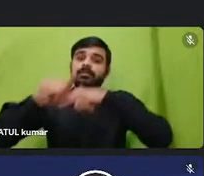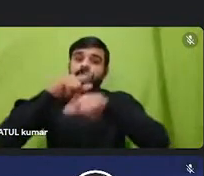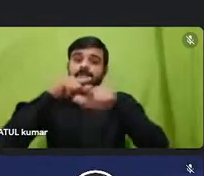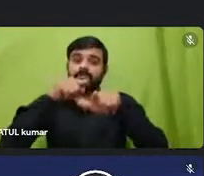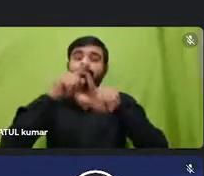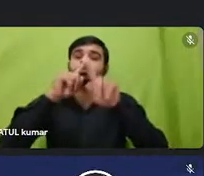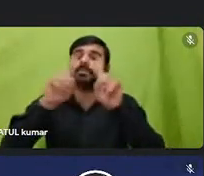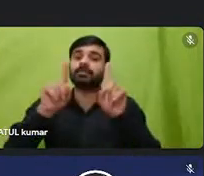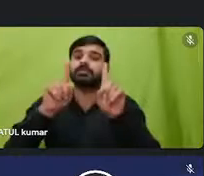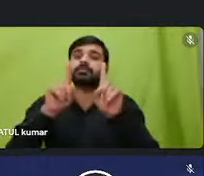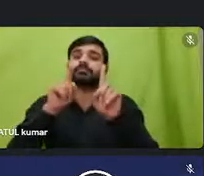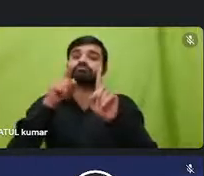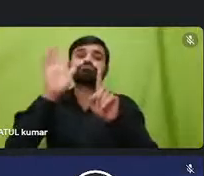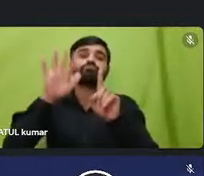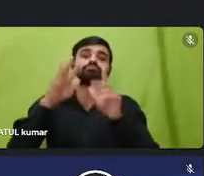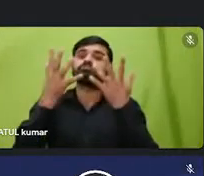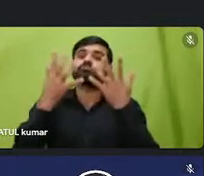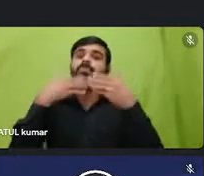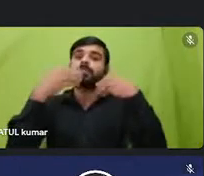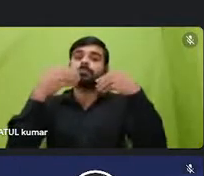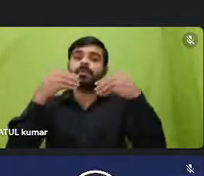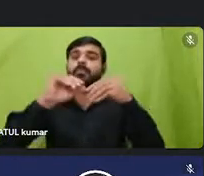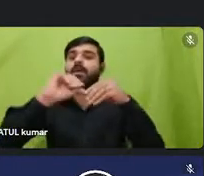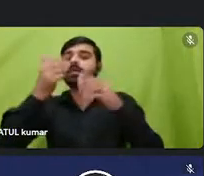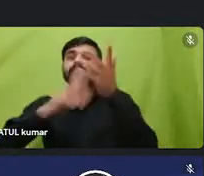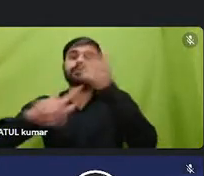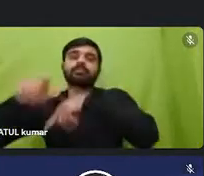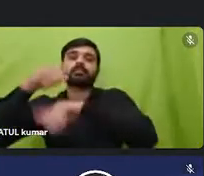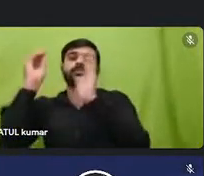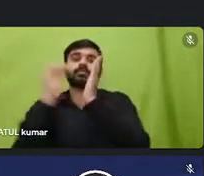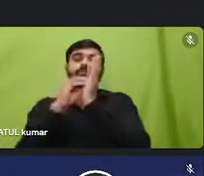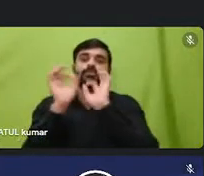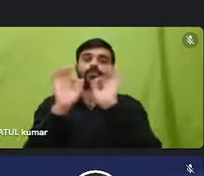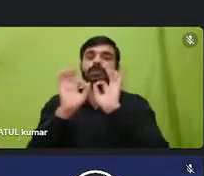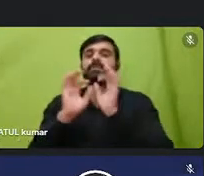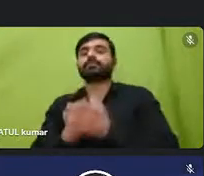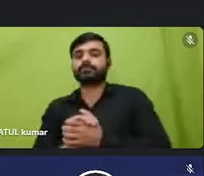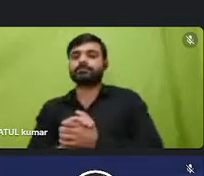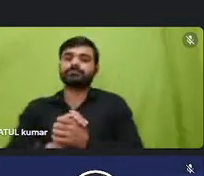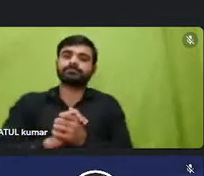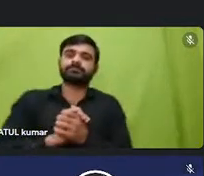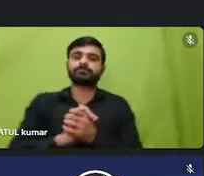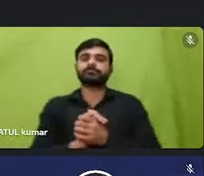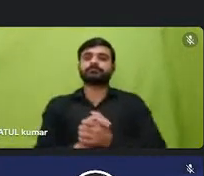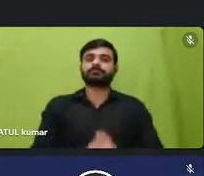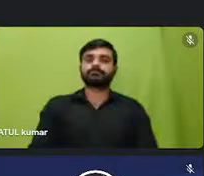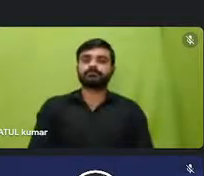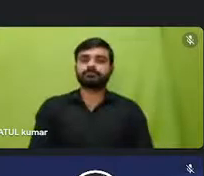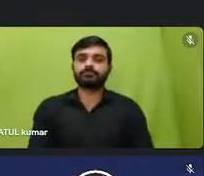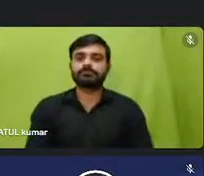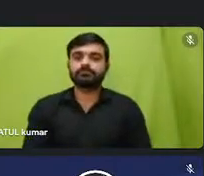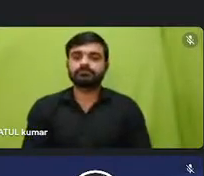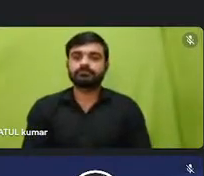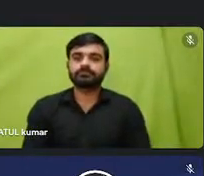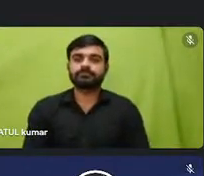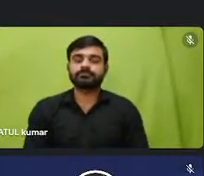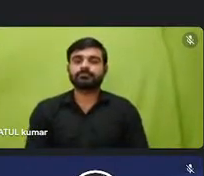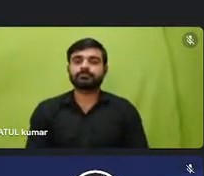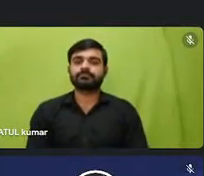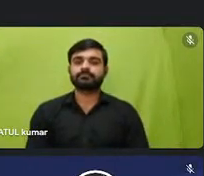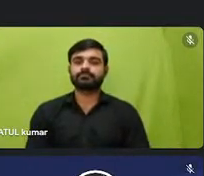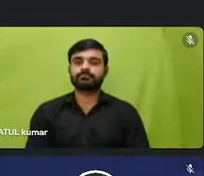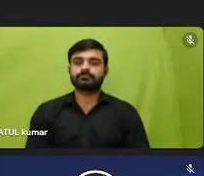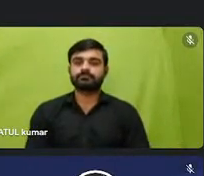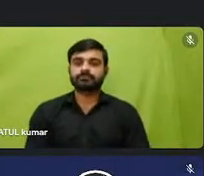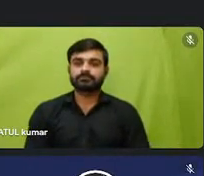but there have not been papers in other sign languages. So it's a very limited field